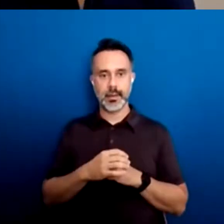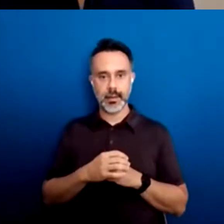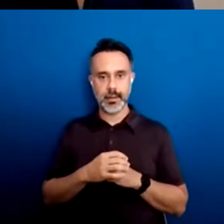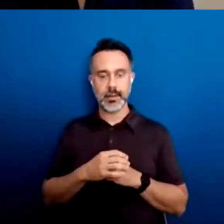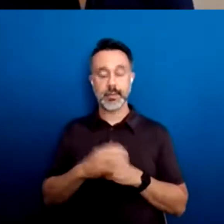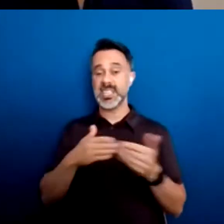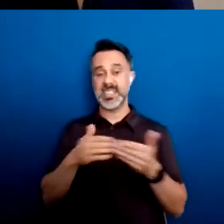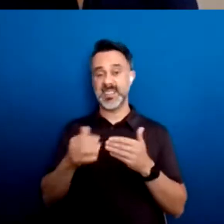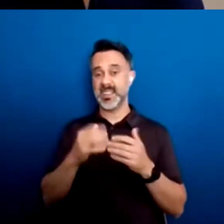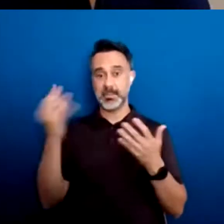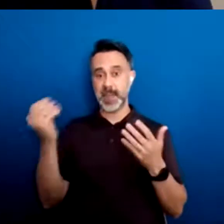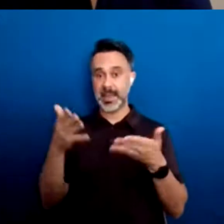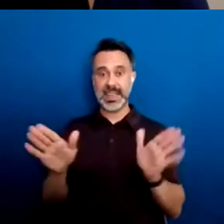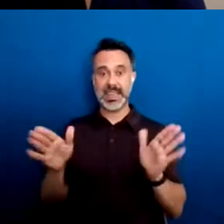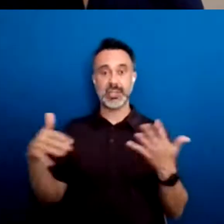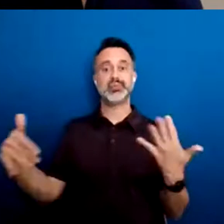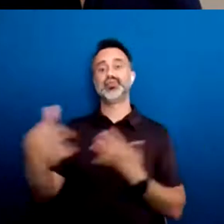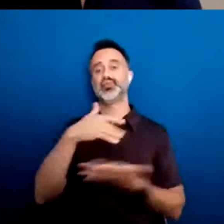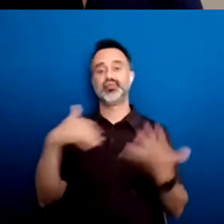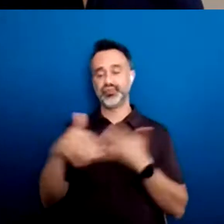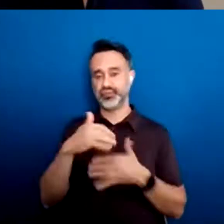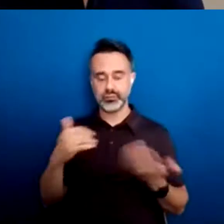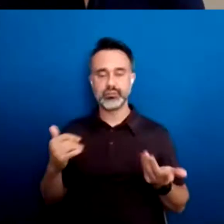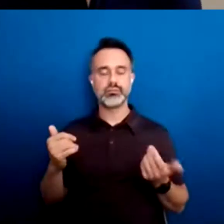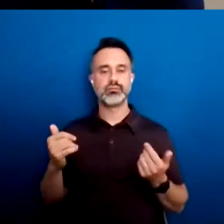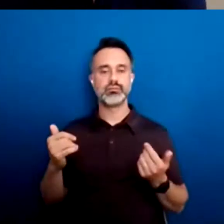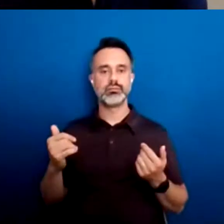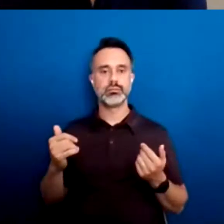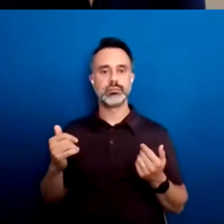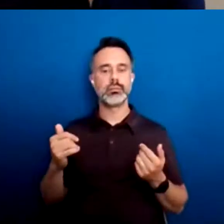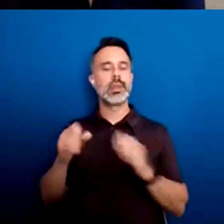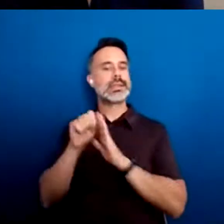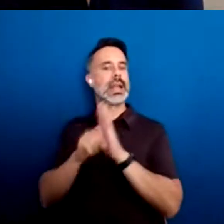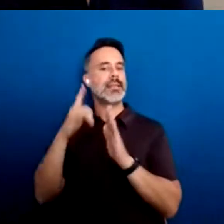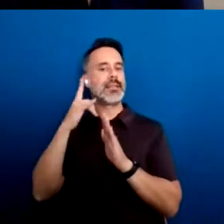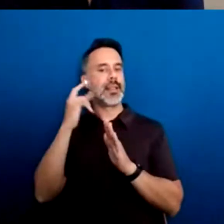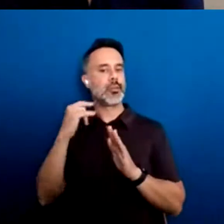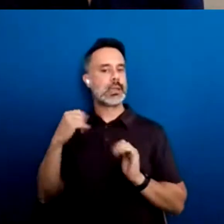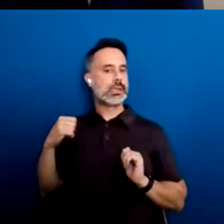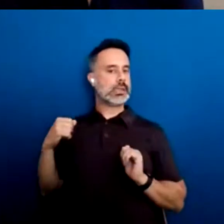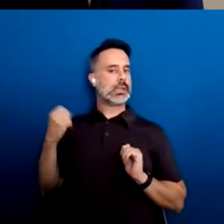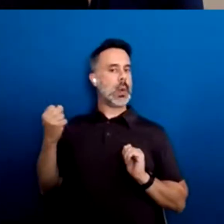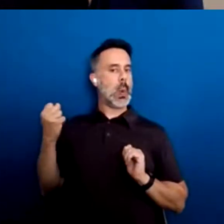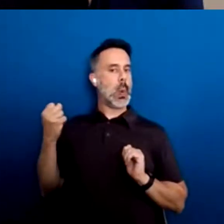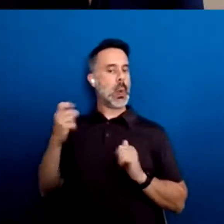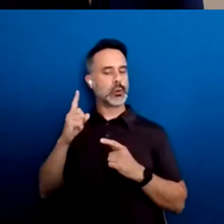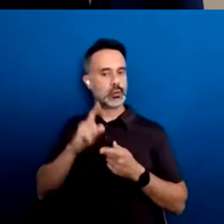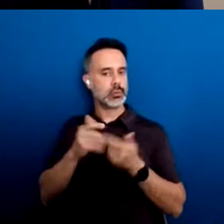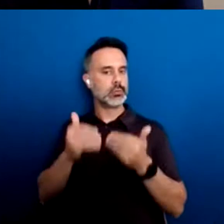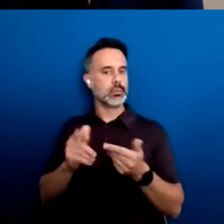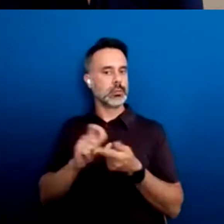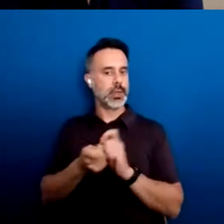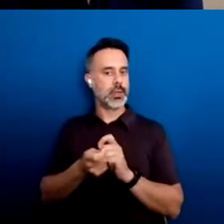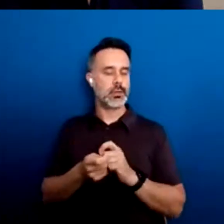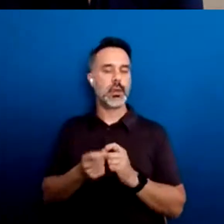public. And the state of California held off on making that change. That's partially to allow a